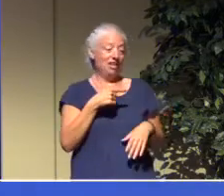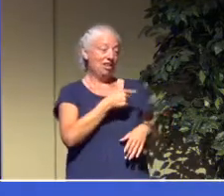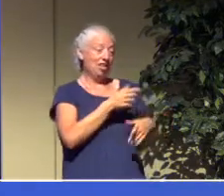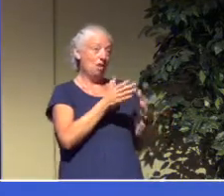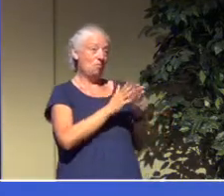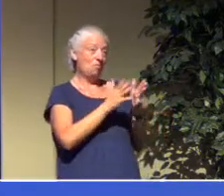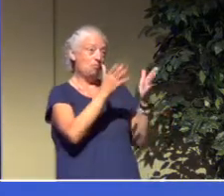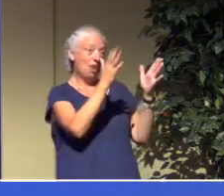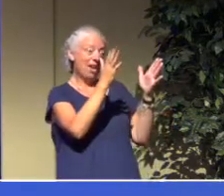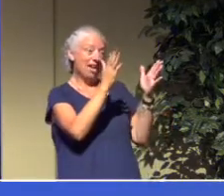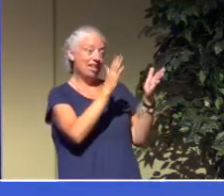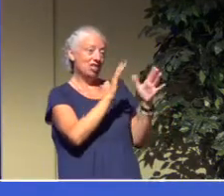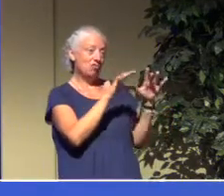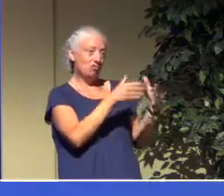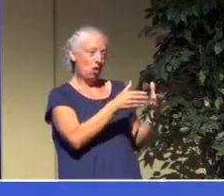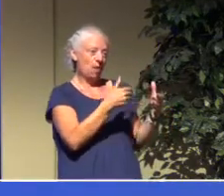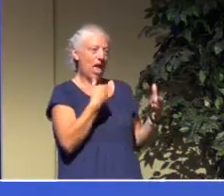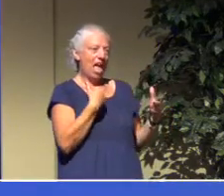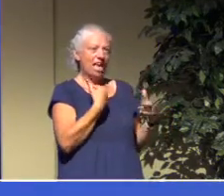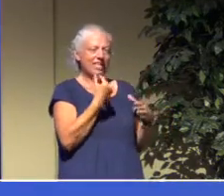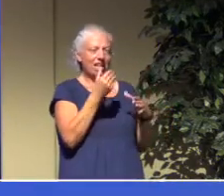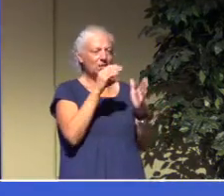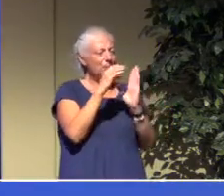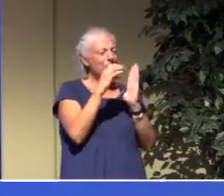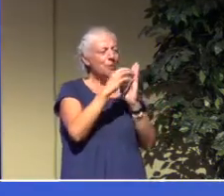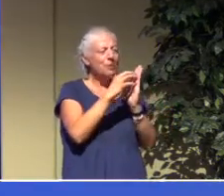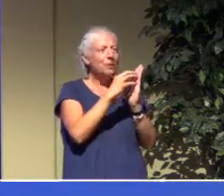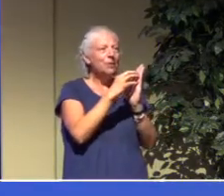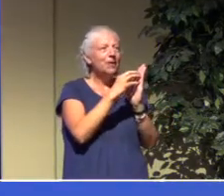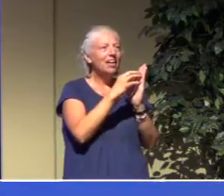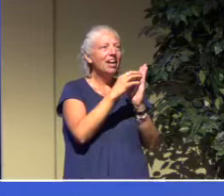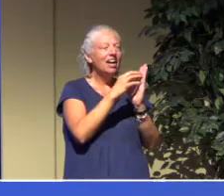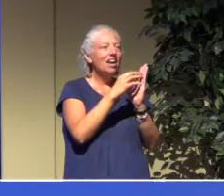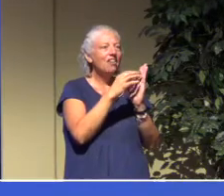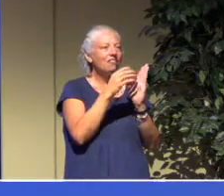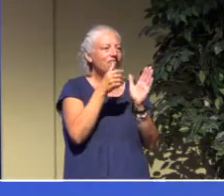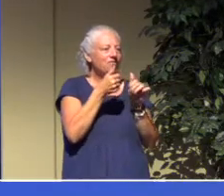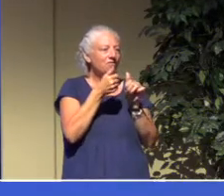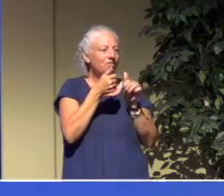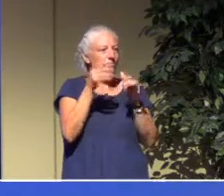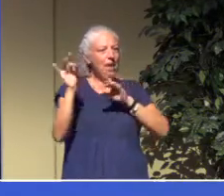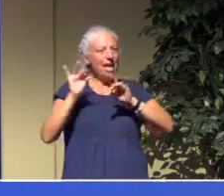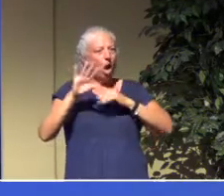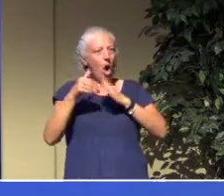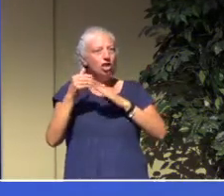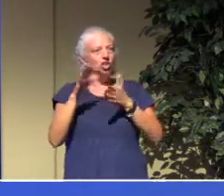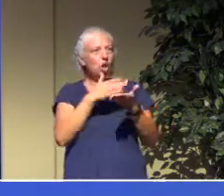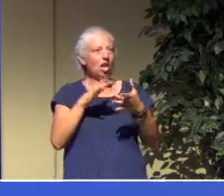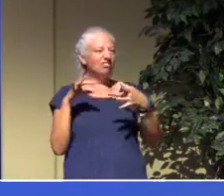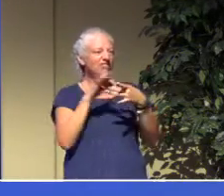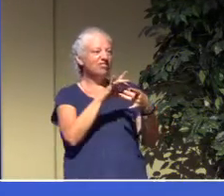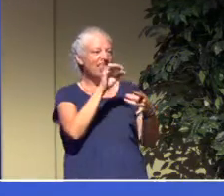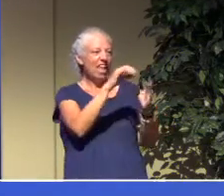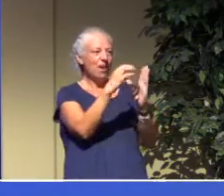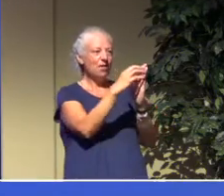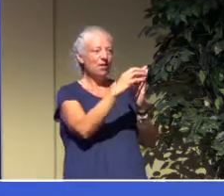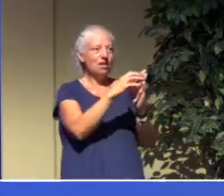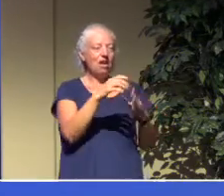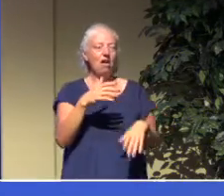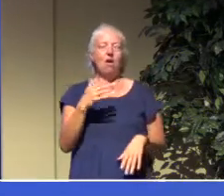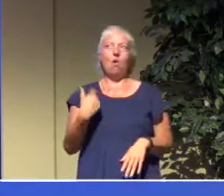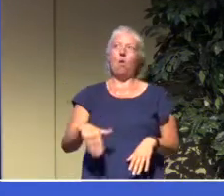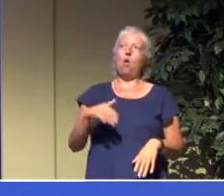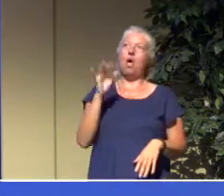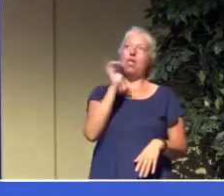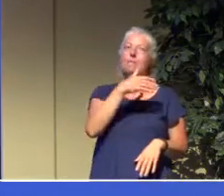little paragraph to try to base their songs on, but I could not have picked a better song. You know, our heart needs a surgeon, and